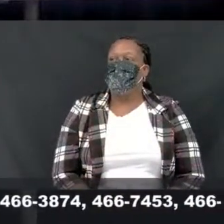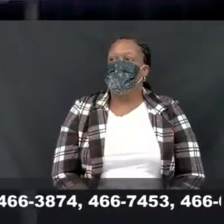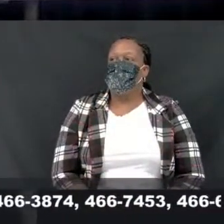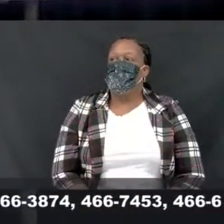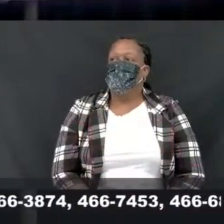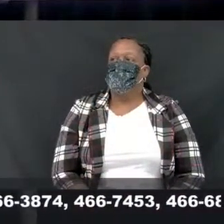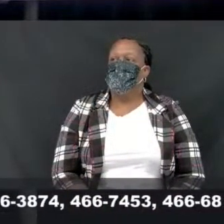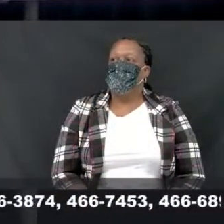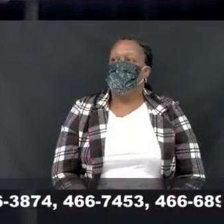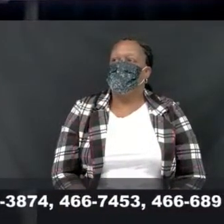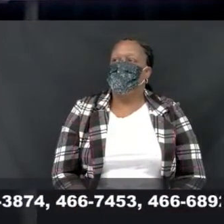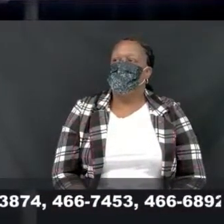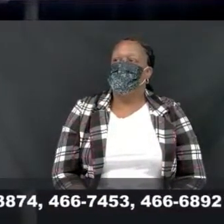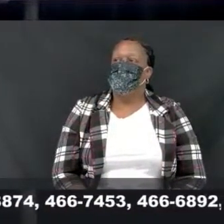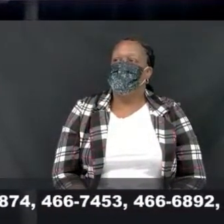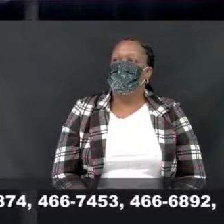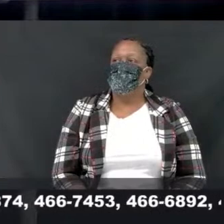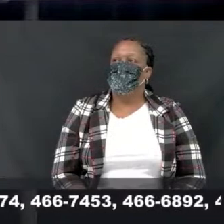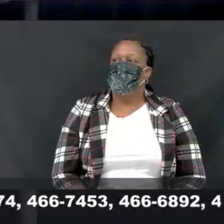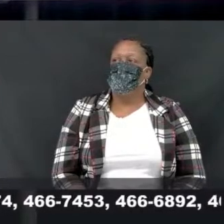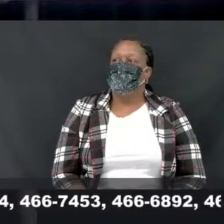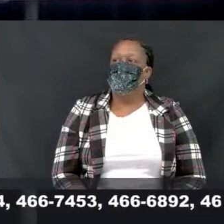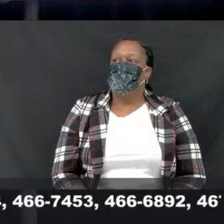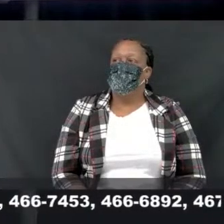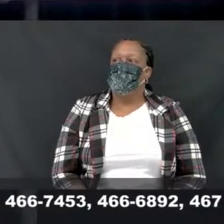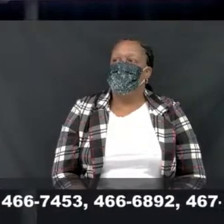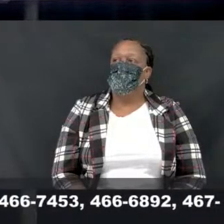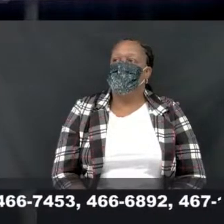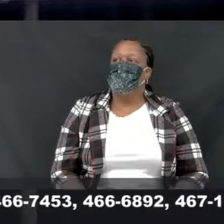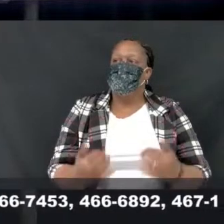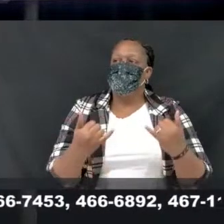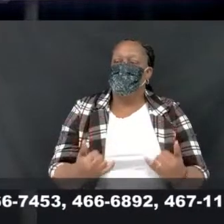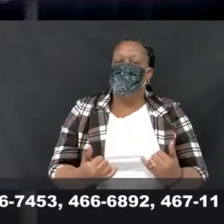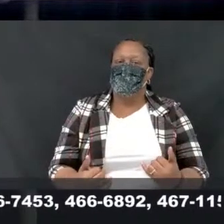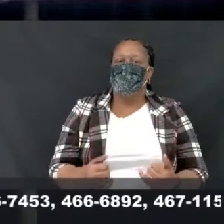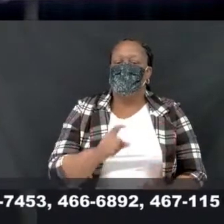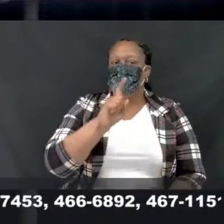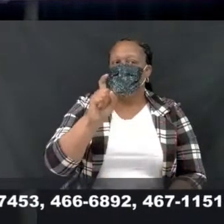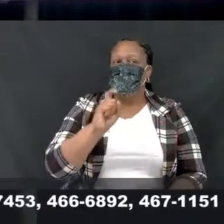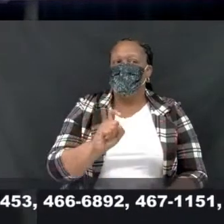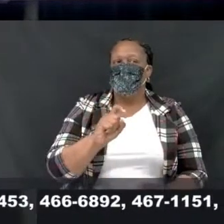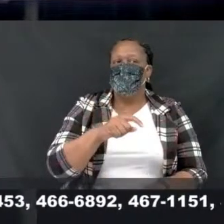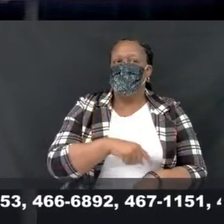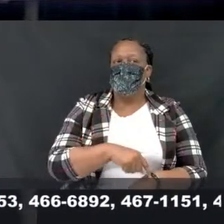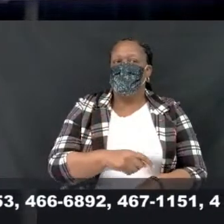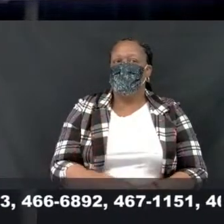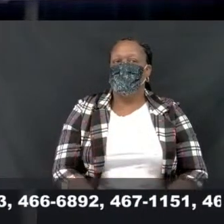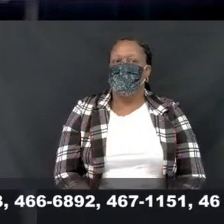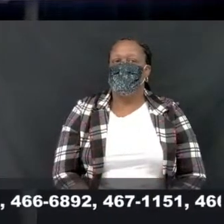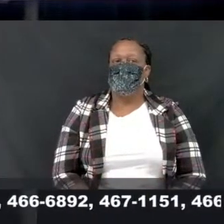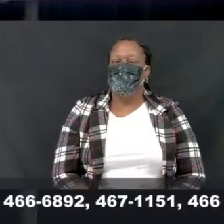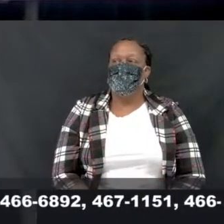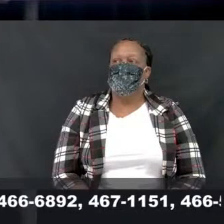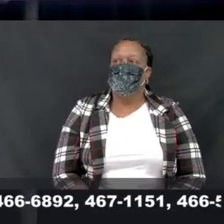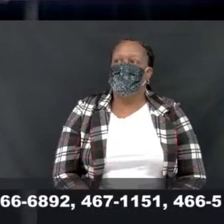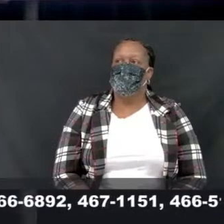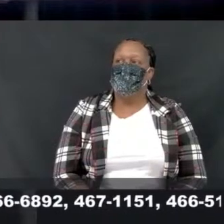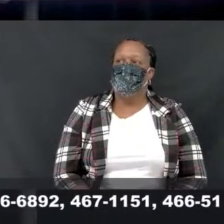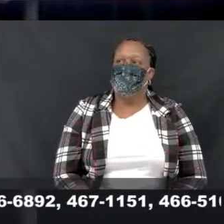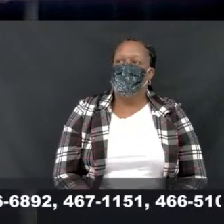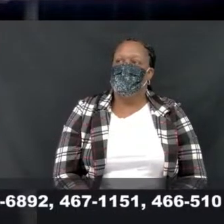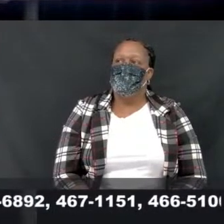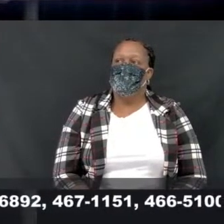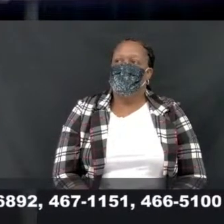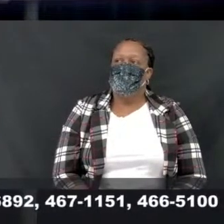Thank you, Mr. Samuel. Ladies and gentlemen, we have now come to our question and answer segment. And our